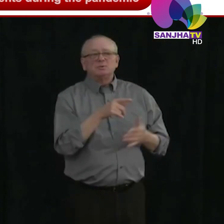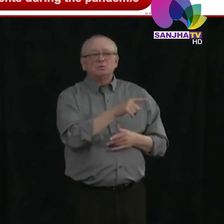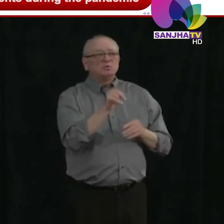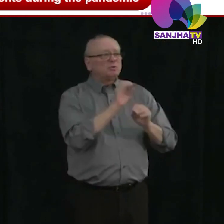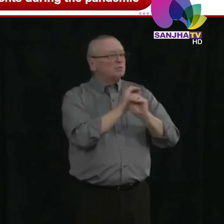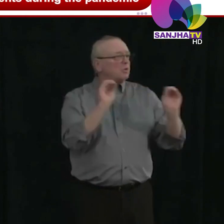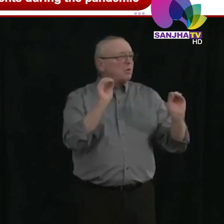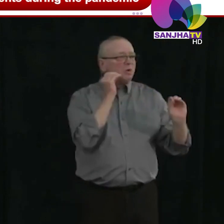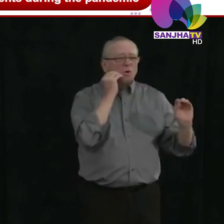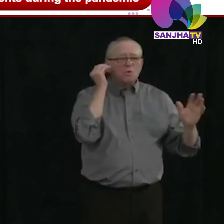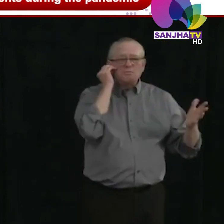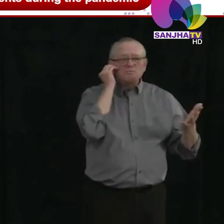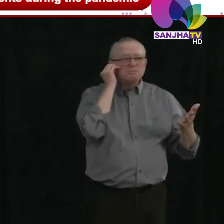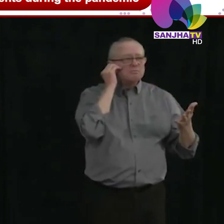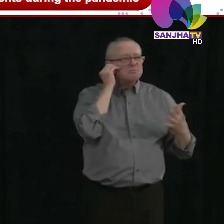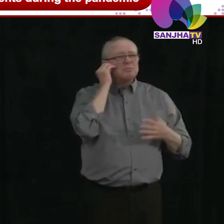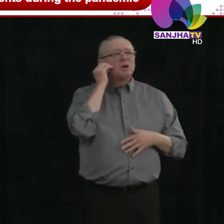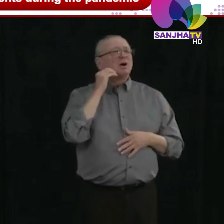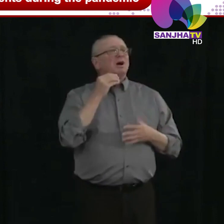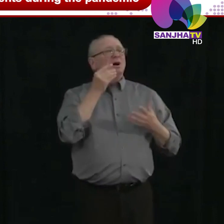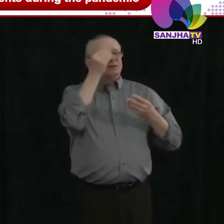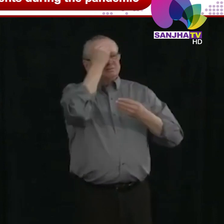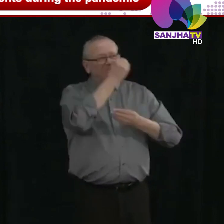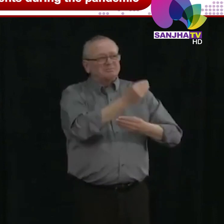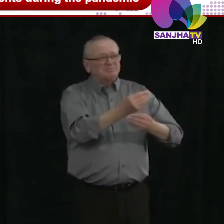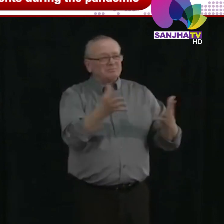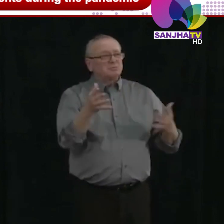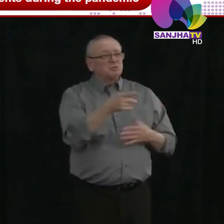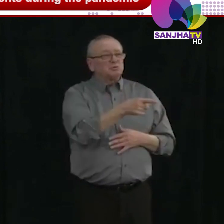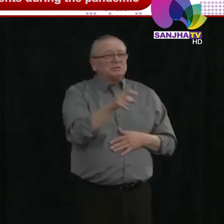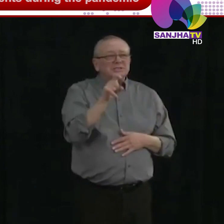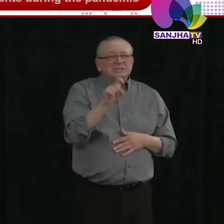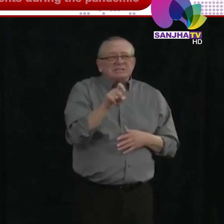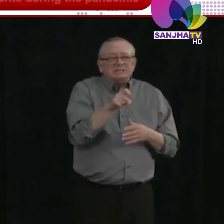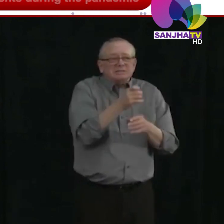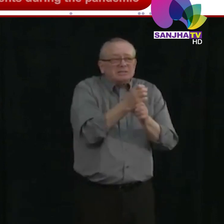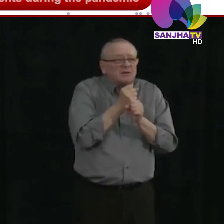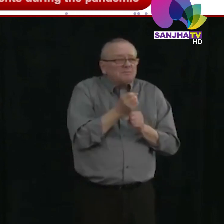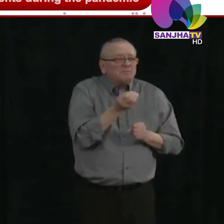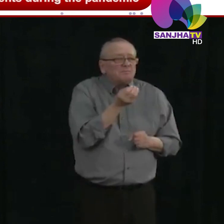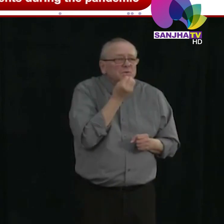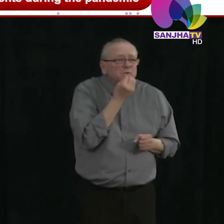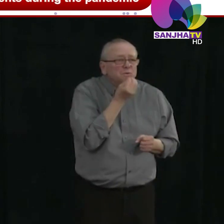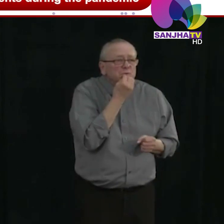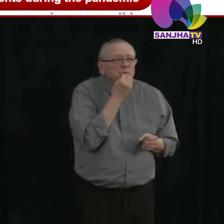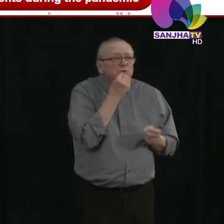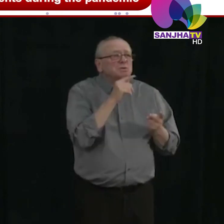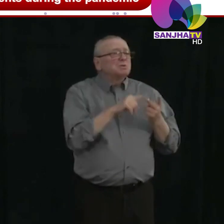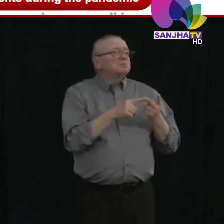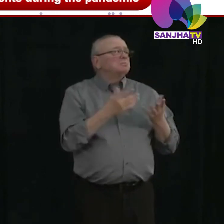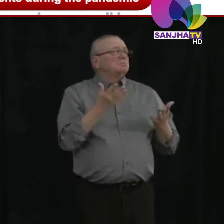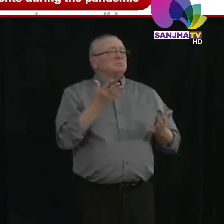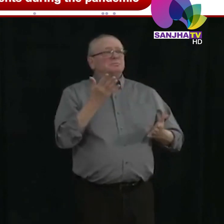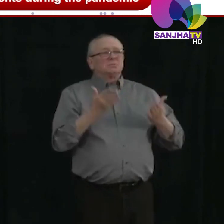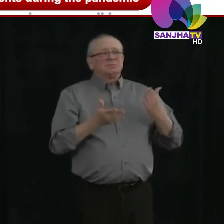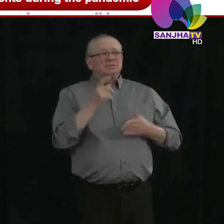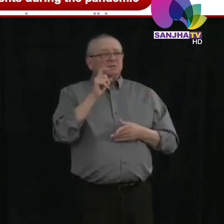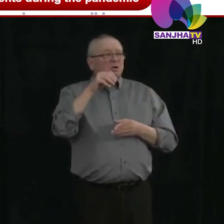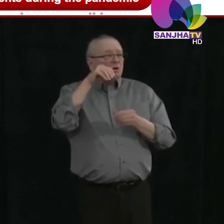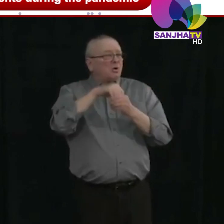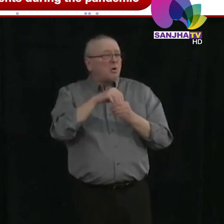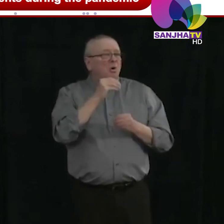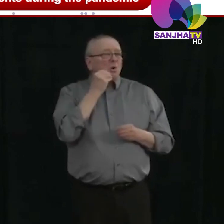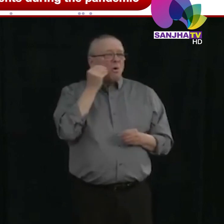if you need access to food or other necessities, or if you are experiencing domestic violence, we